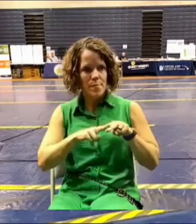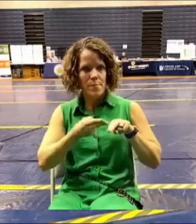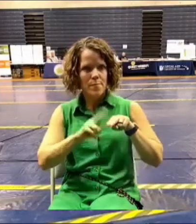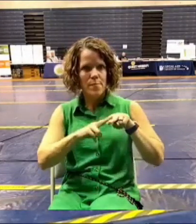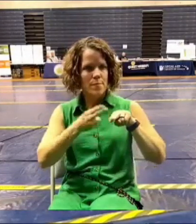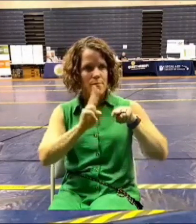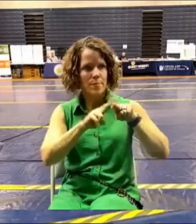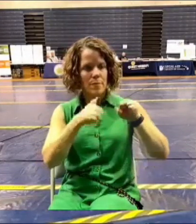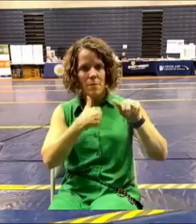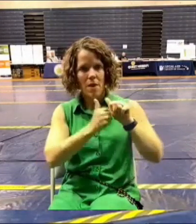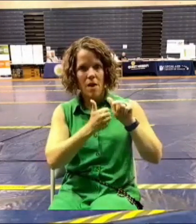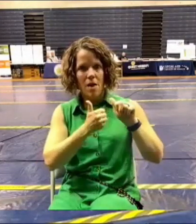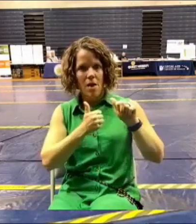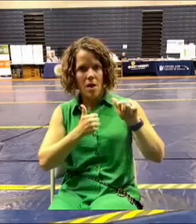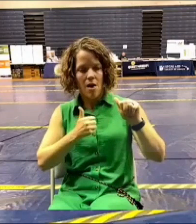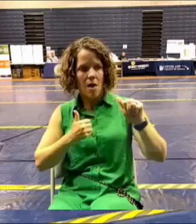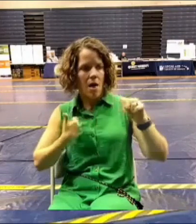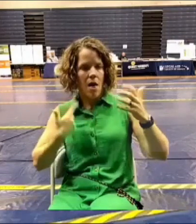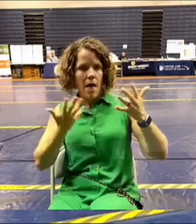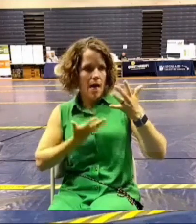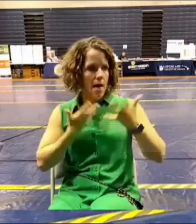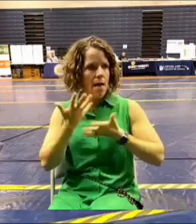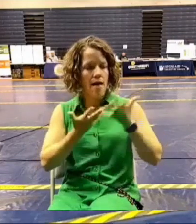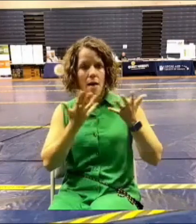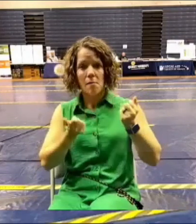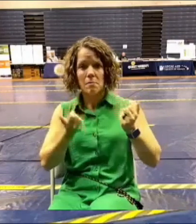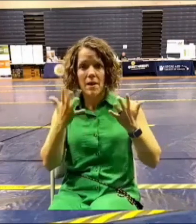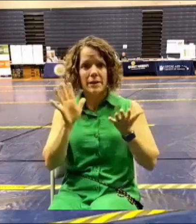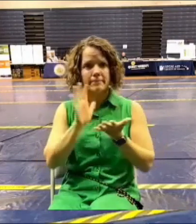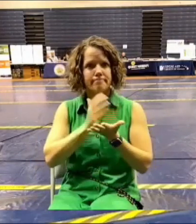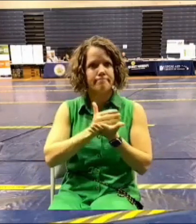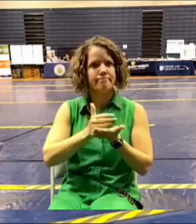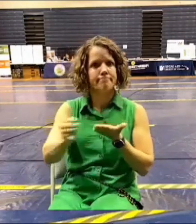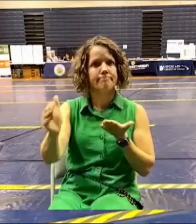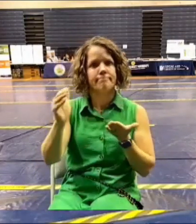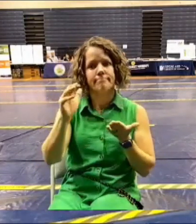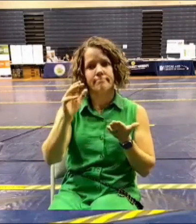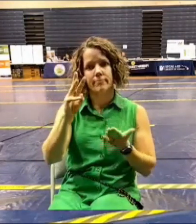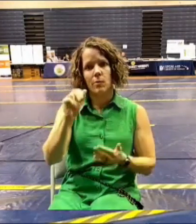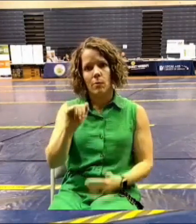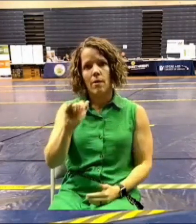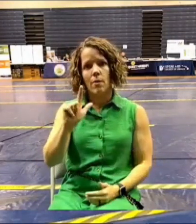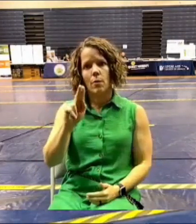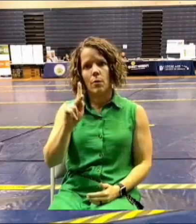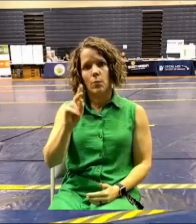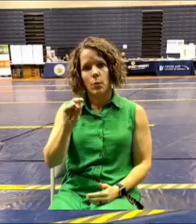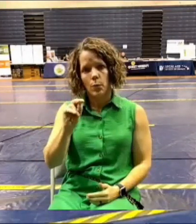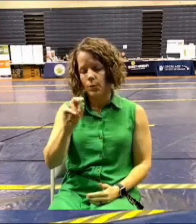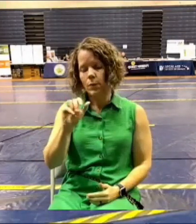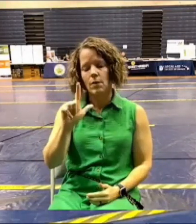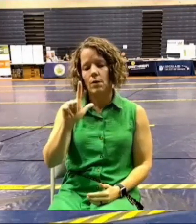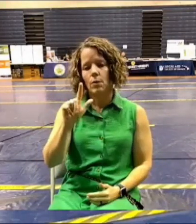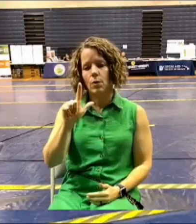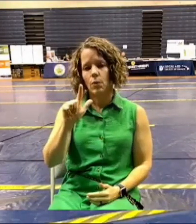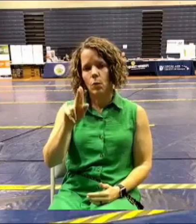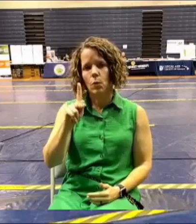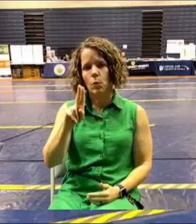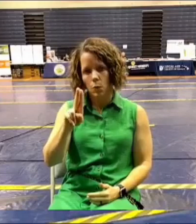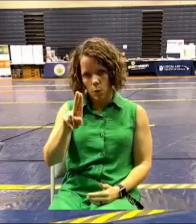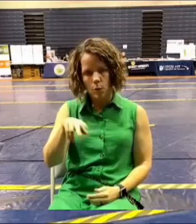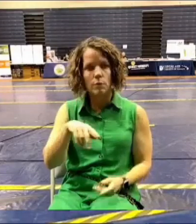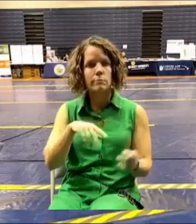are displaced and having to move to Kihei, Wailuku. It didn't take a fire for me to get kicked out of this